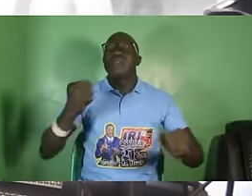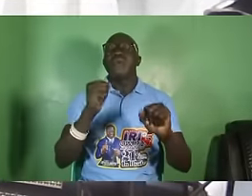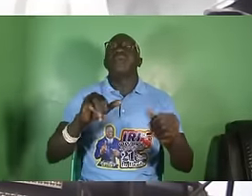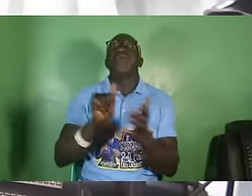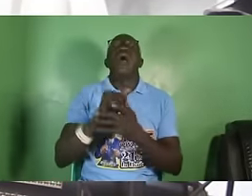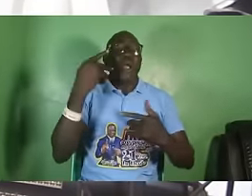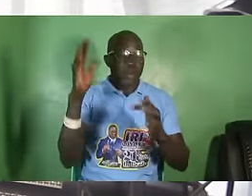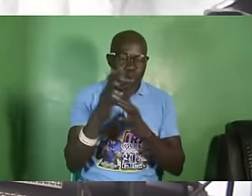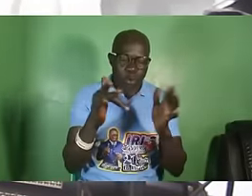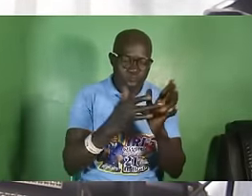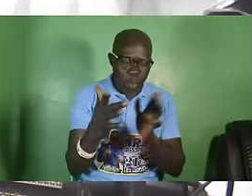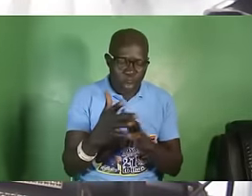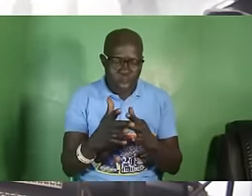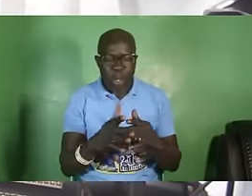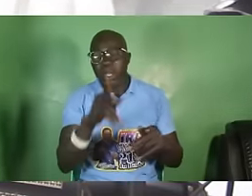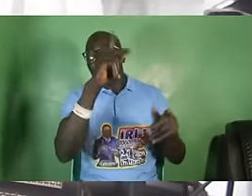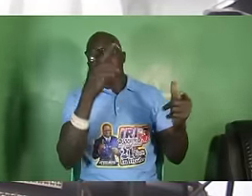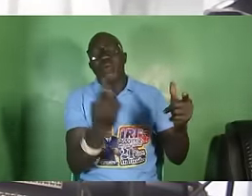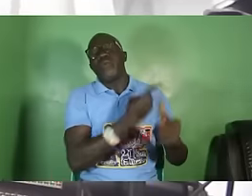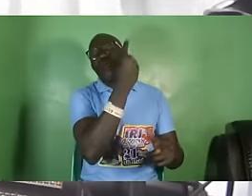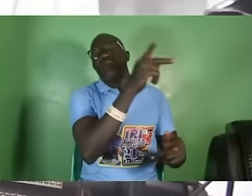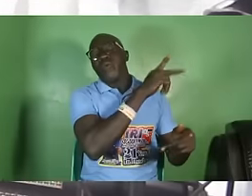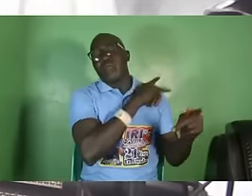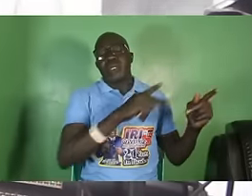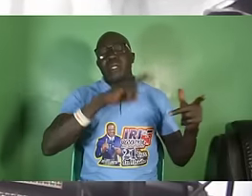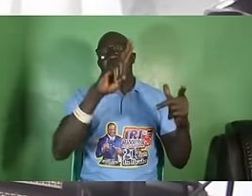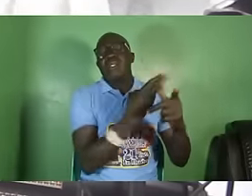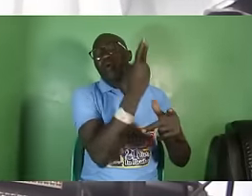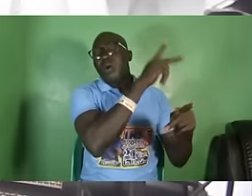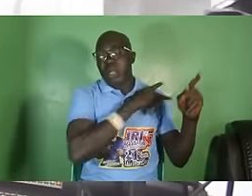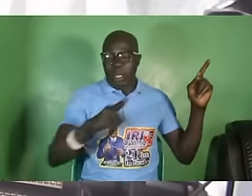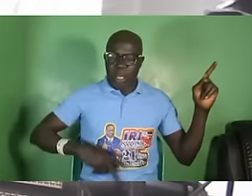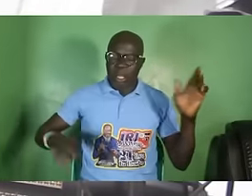today is the day of the look at the whole package. The book of second